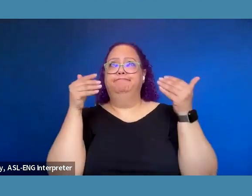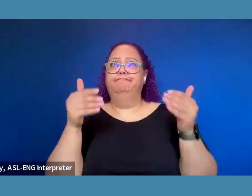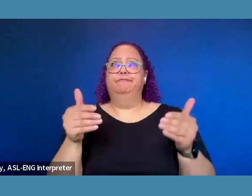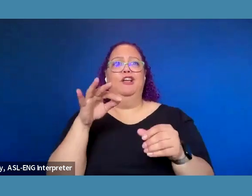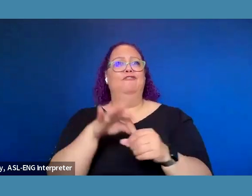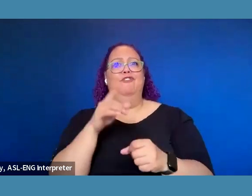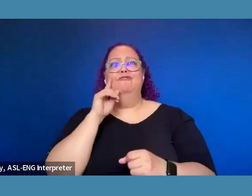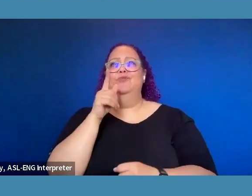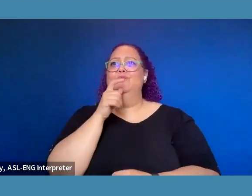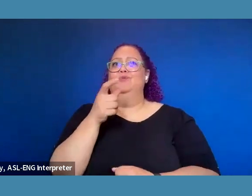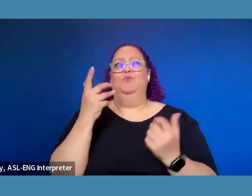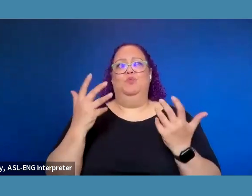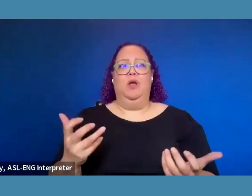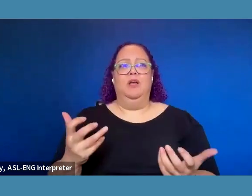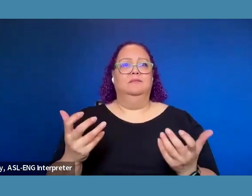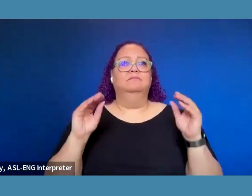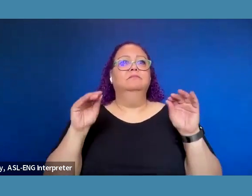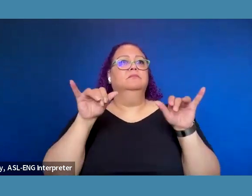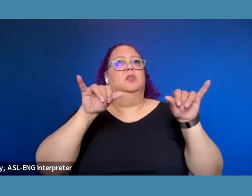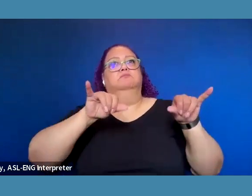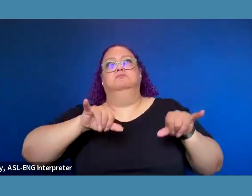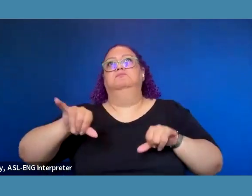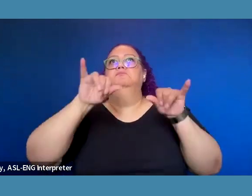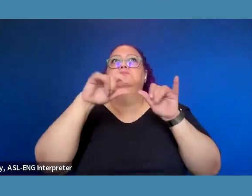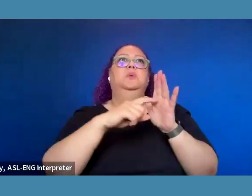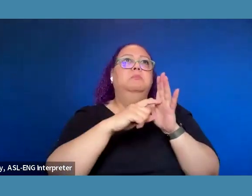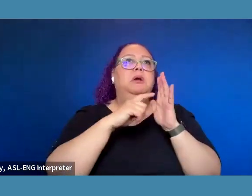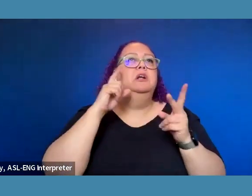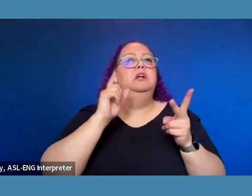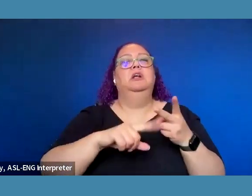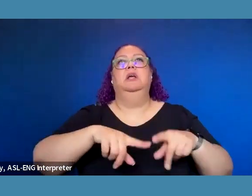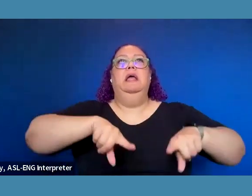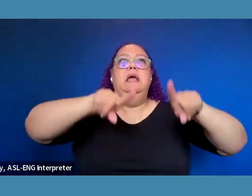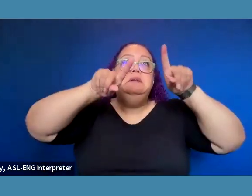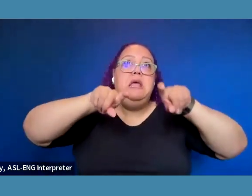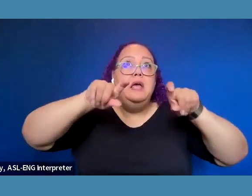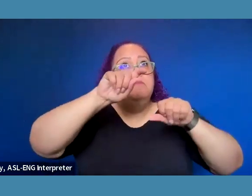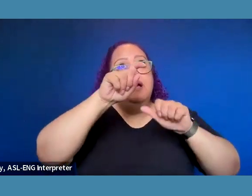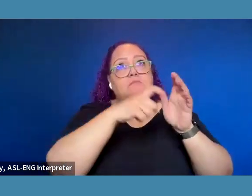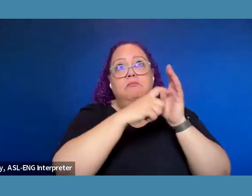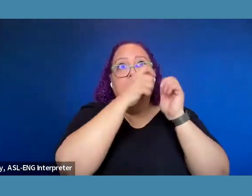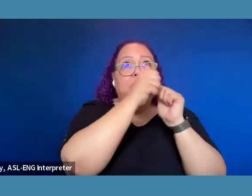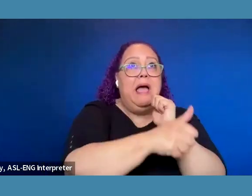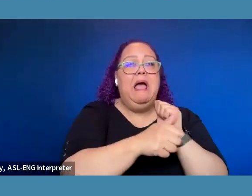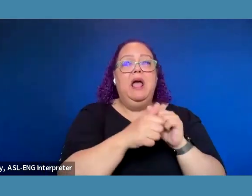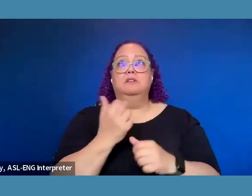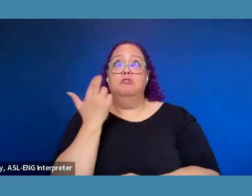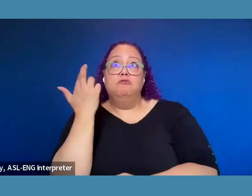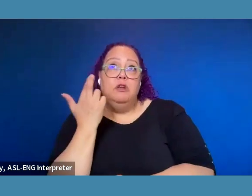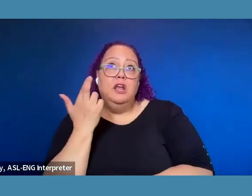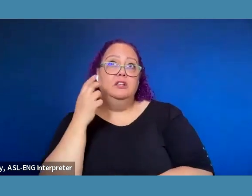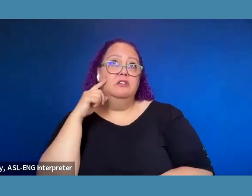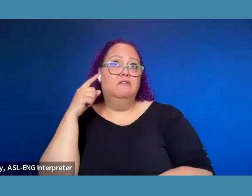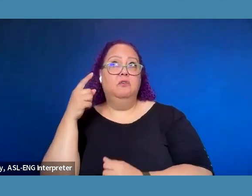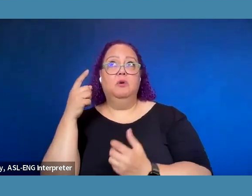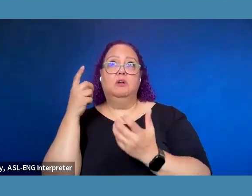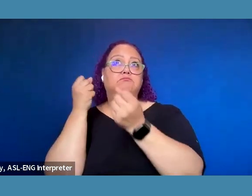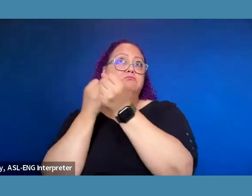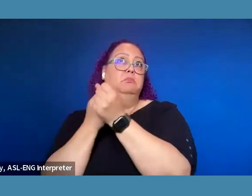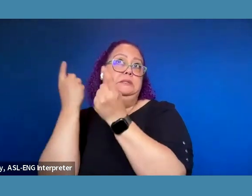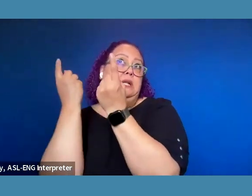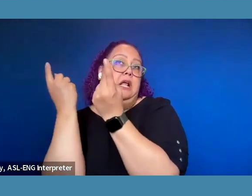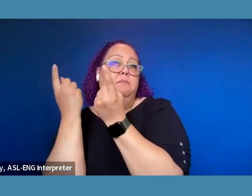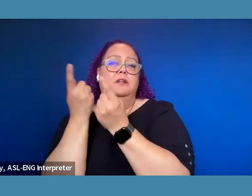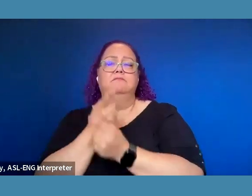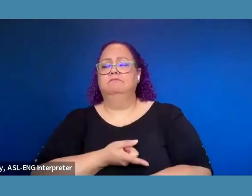don't have to take a test. You don't have to have a reason for voting for the person that you want to. You don't have to tell anybody what that